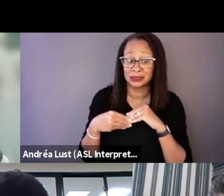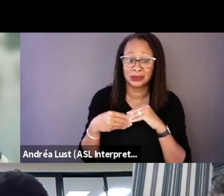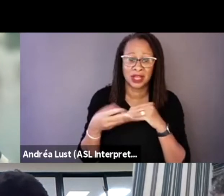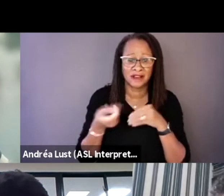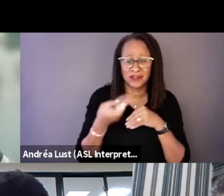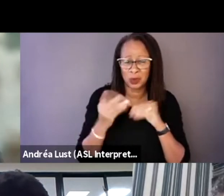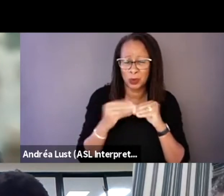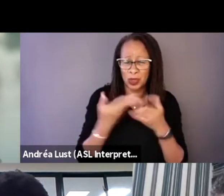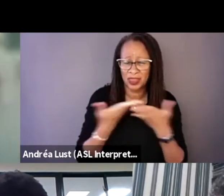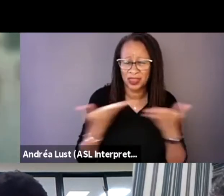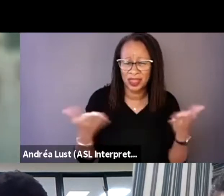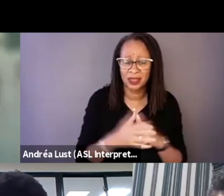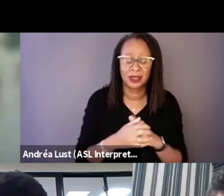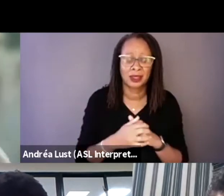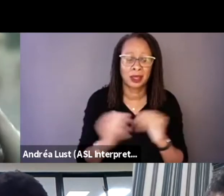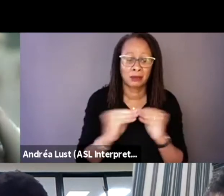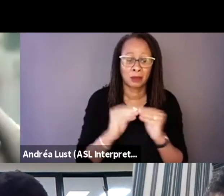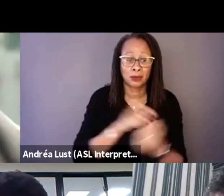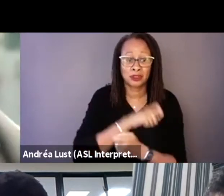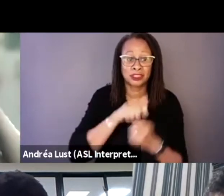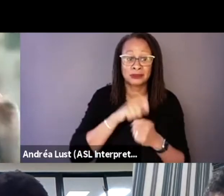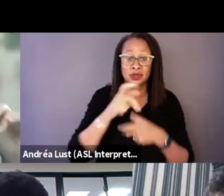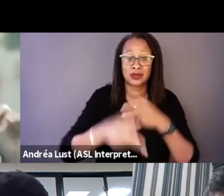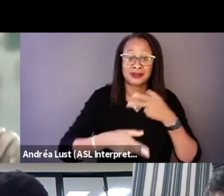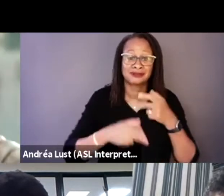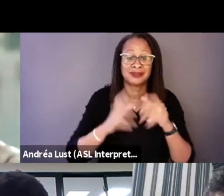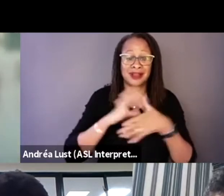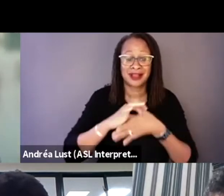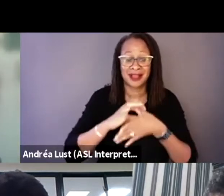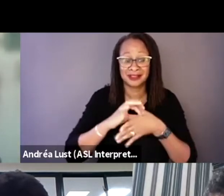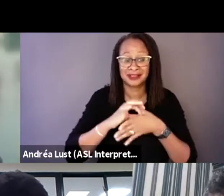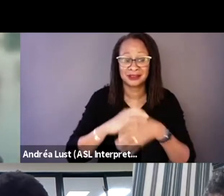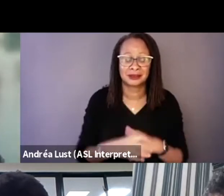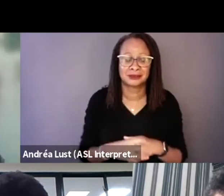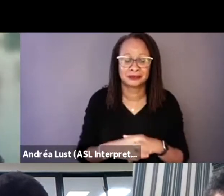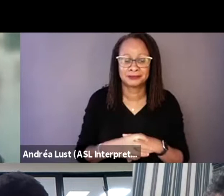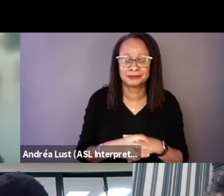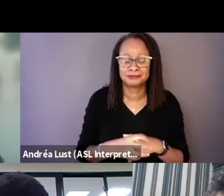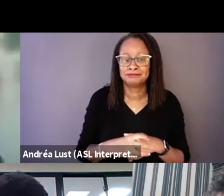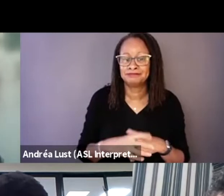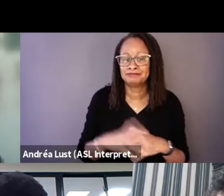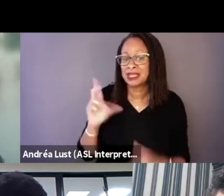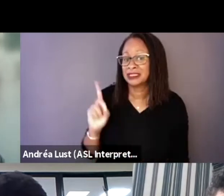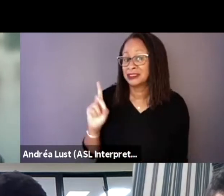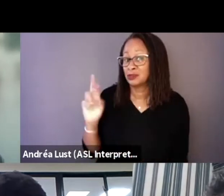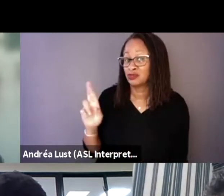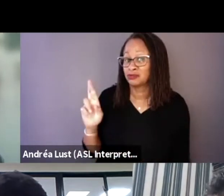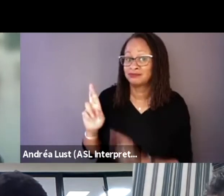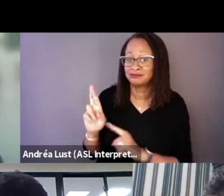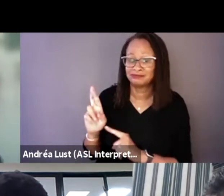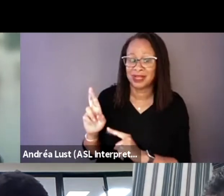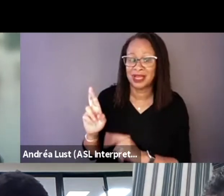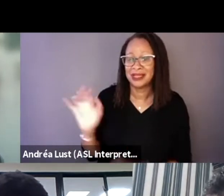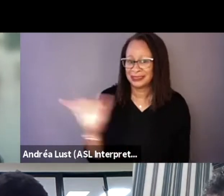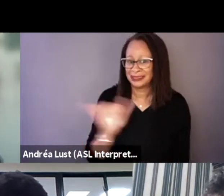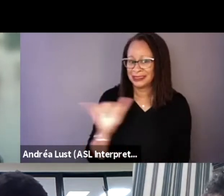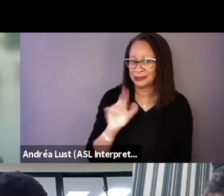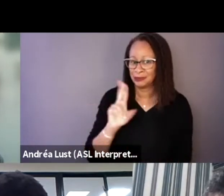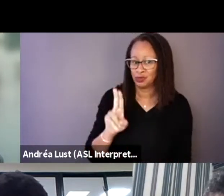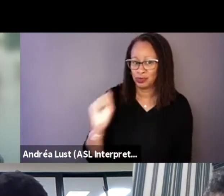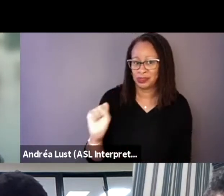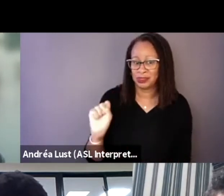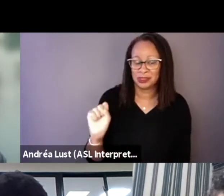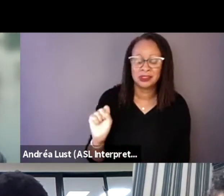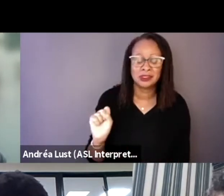more things. One is the more specific context of the Dominican Republic being like the United States,